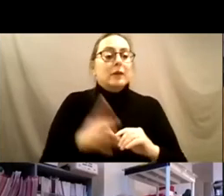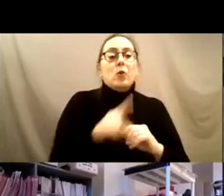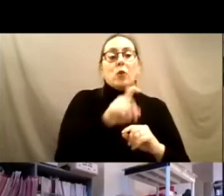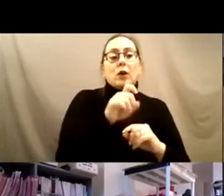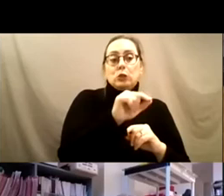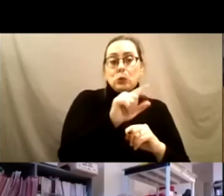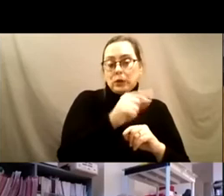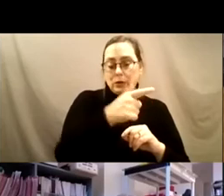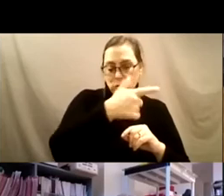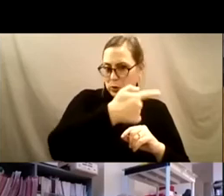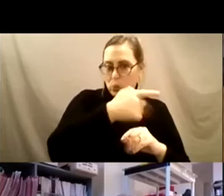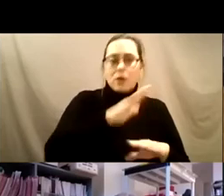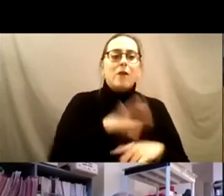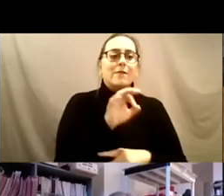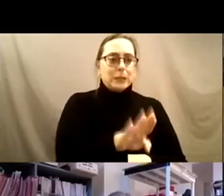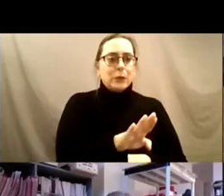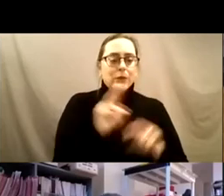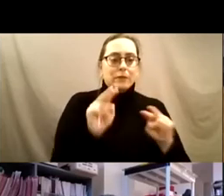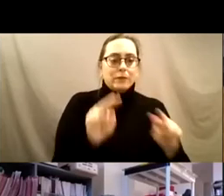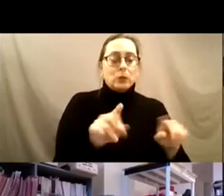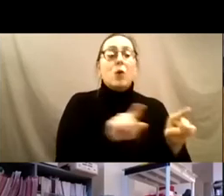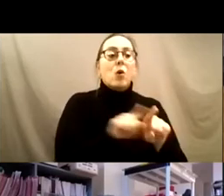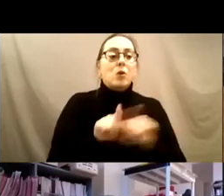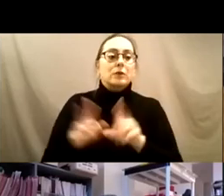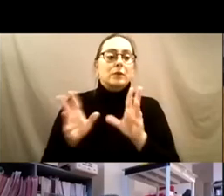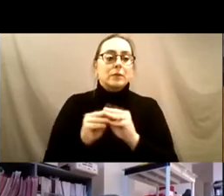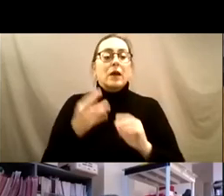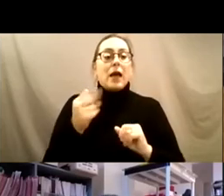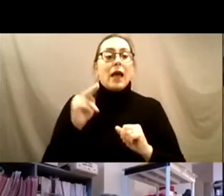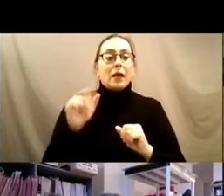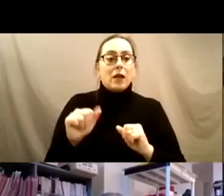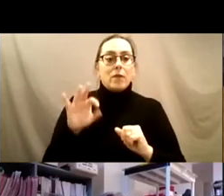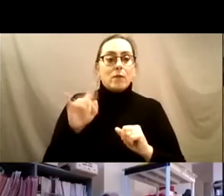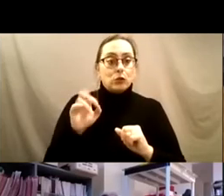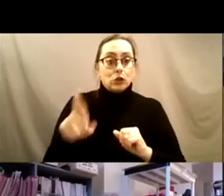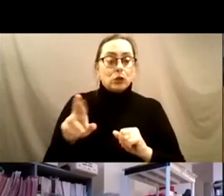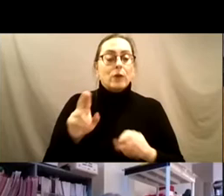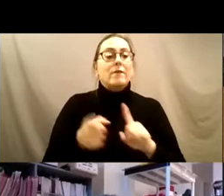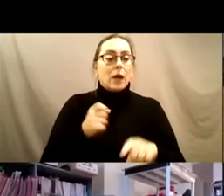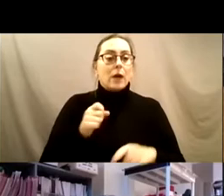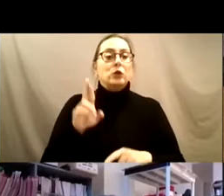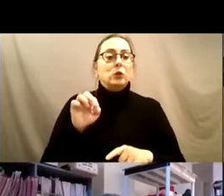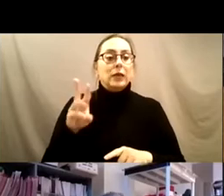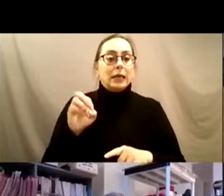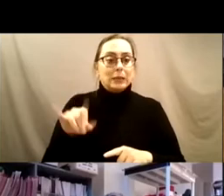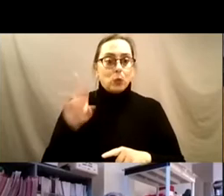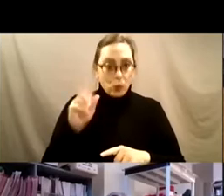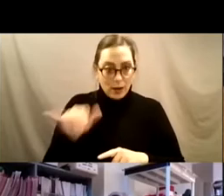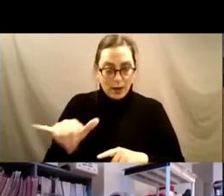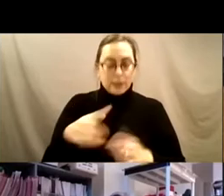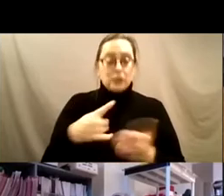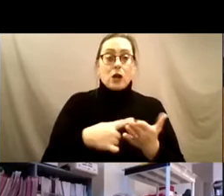reached on Facebook. I also met with Hannah Folger from the United to speak about this First Friday exhibition, as